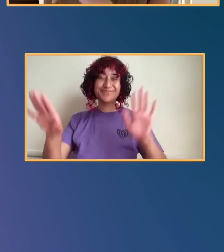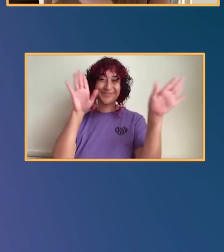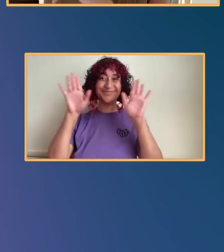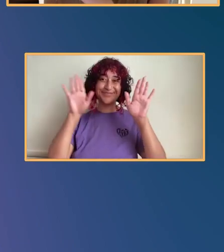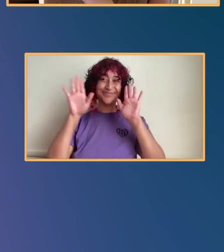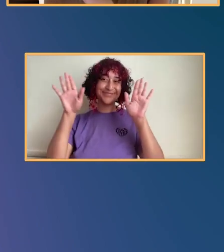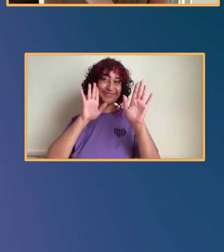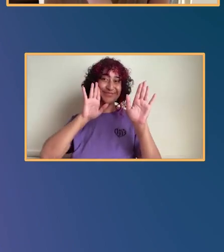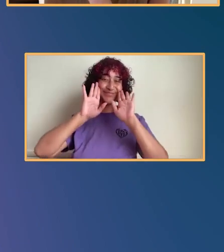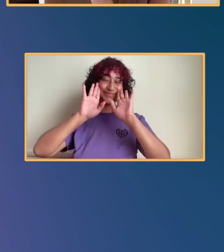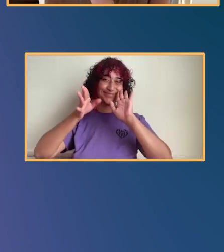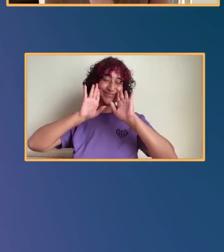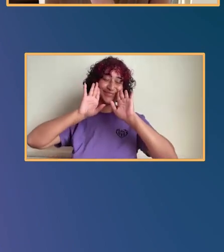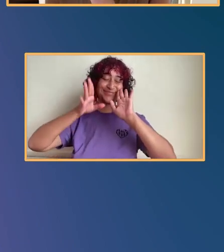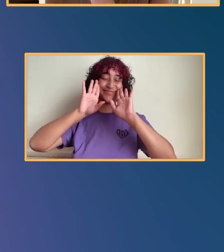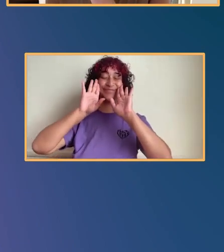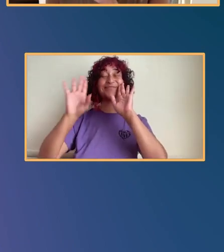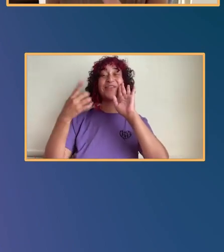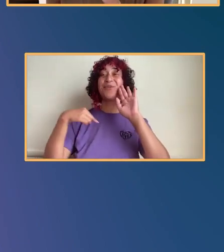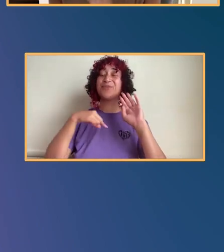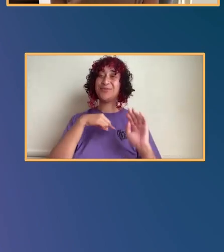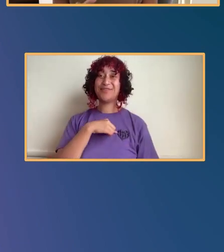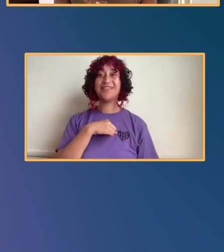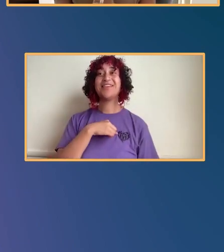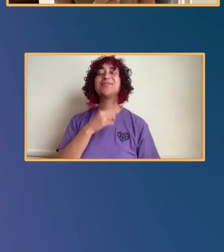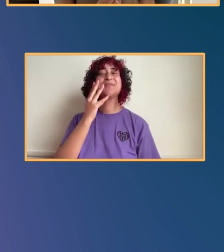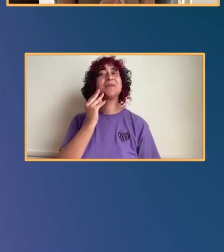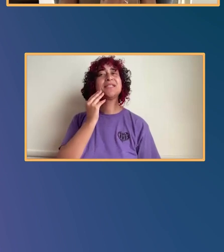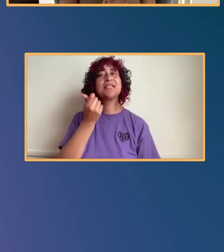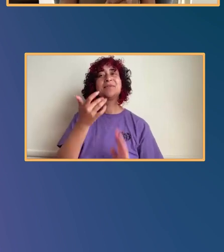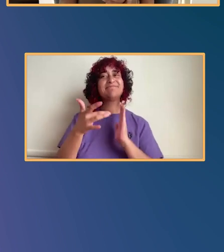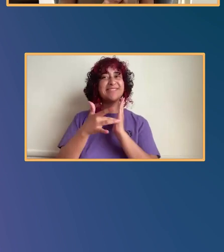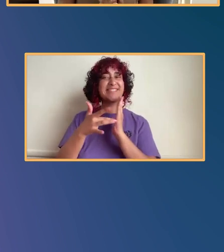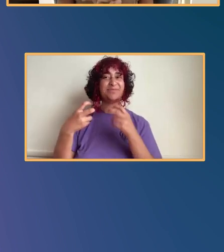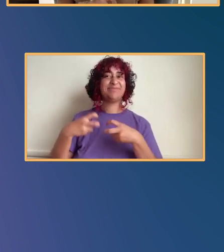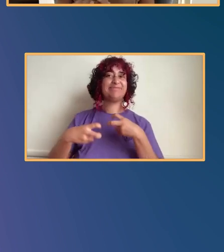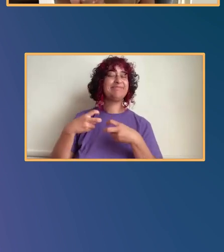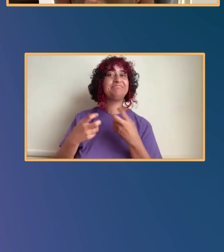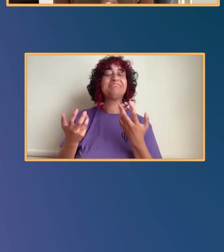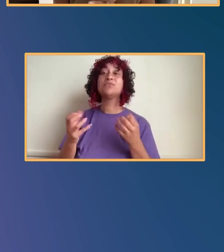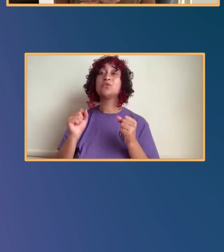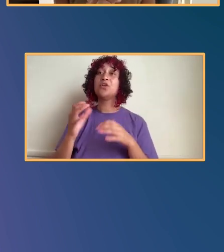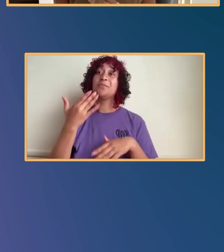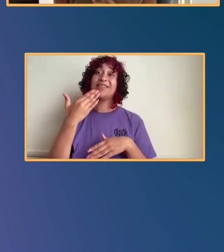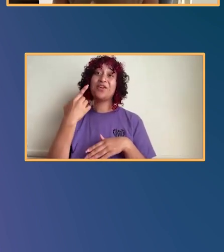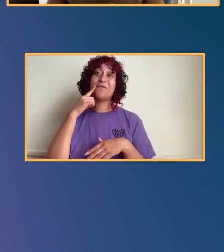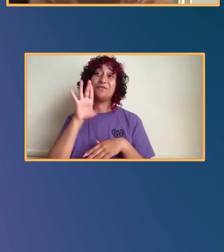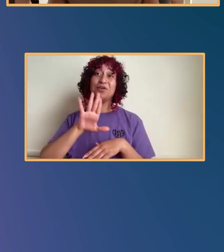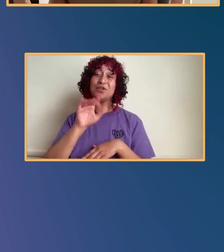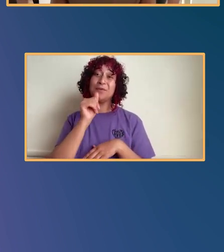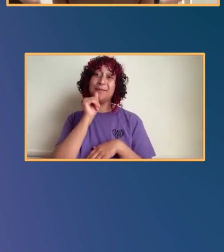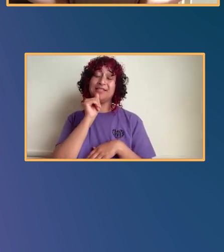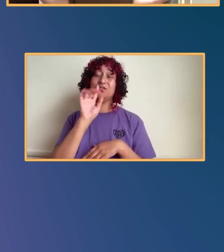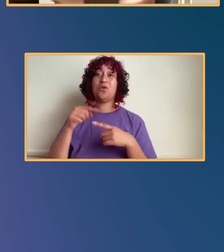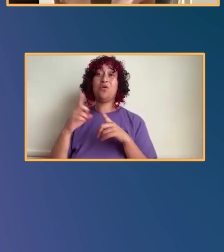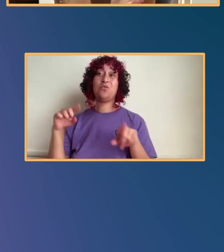Hello, hello, hello. We are experiencing some technical difficulties, so thank you for your patience while